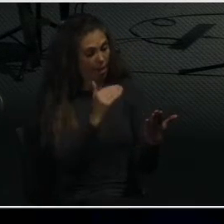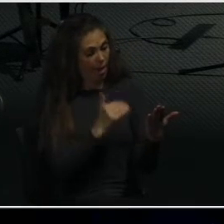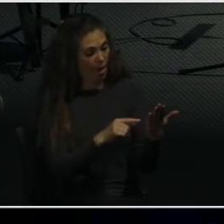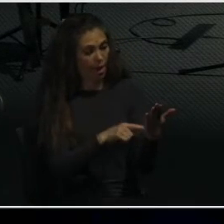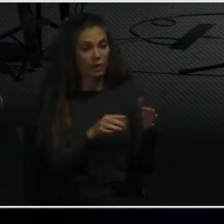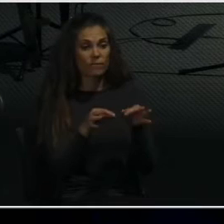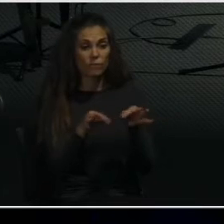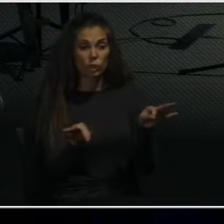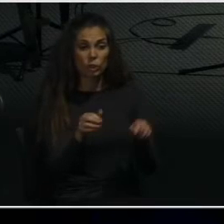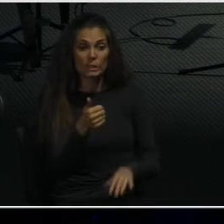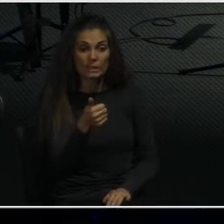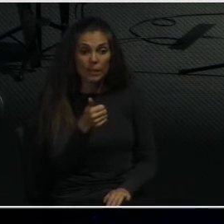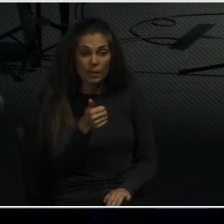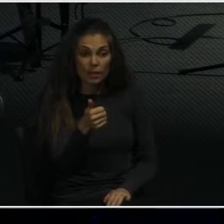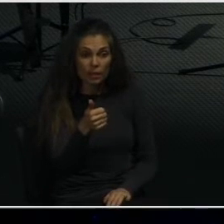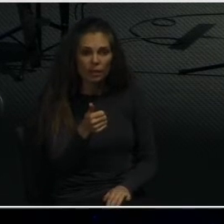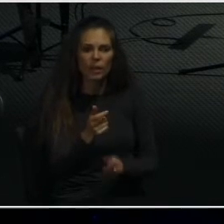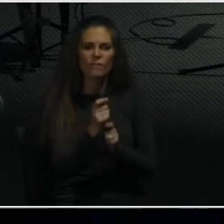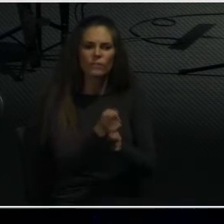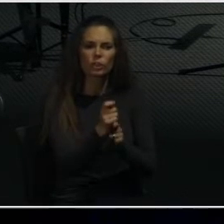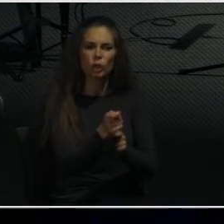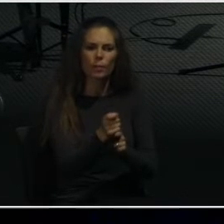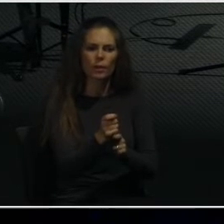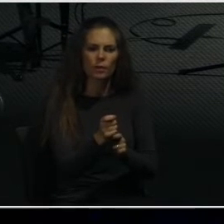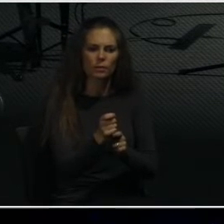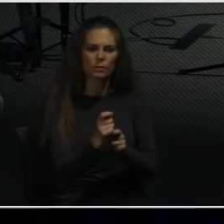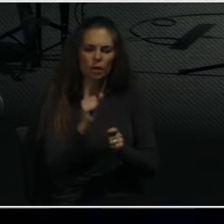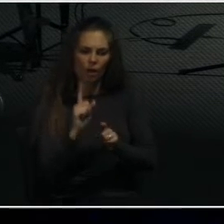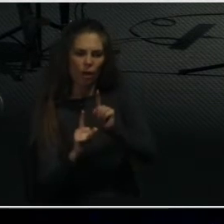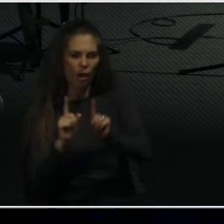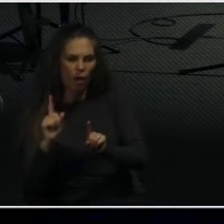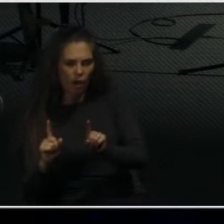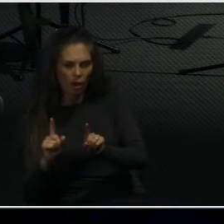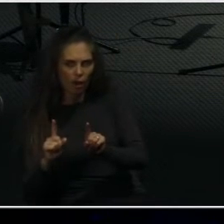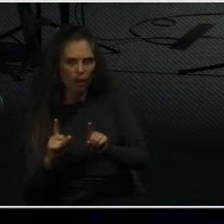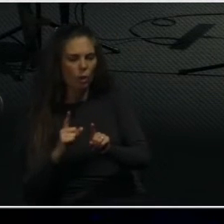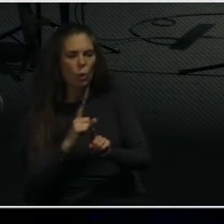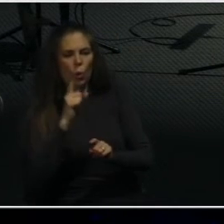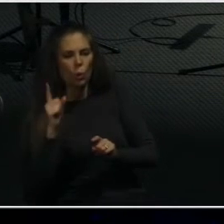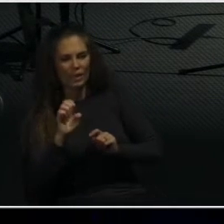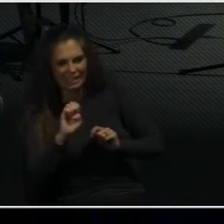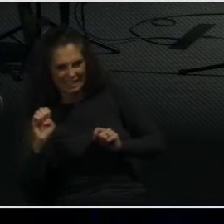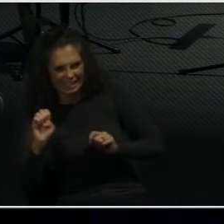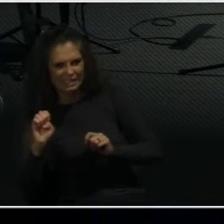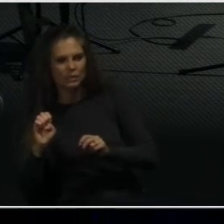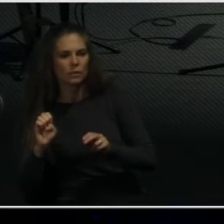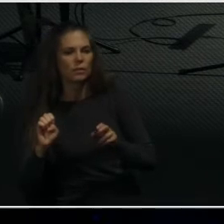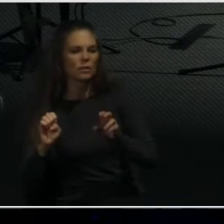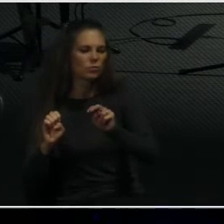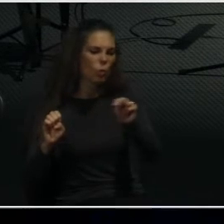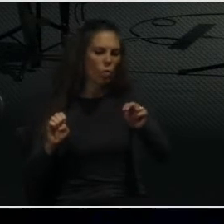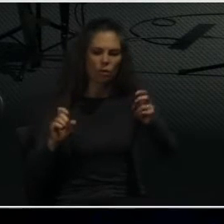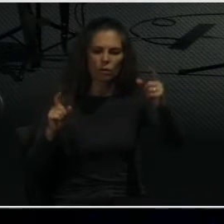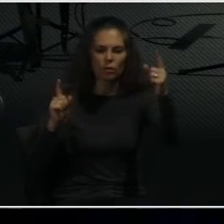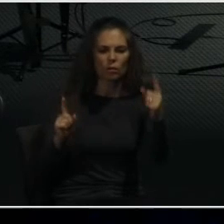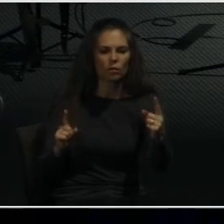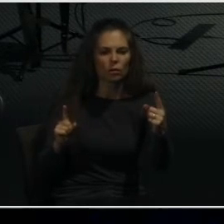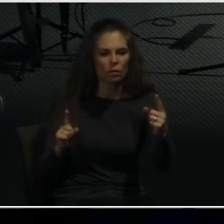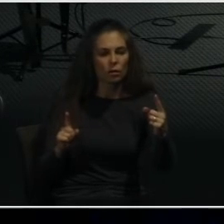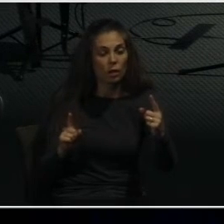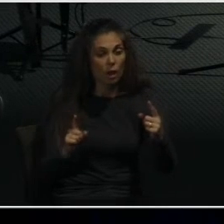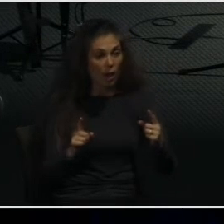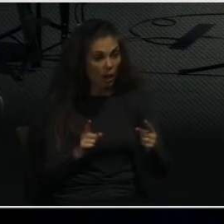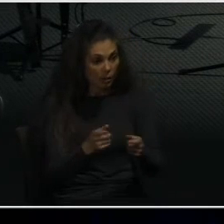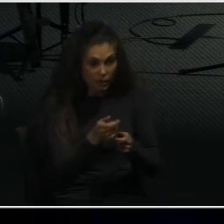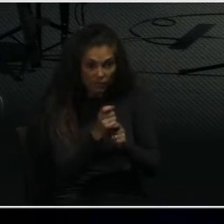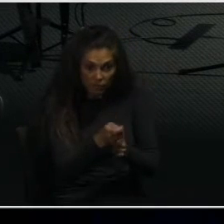verse 10, one on the western side of the sea in En Gedi, one on the eastern or northern side of the sea. And notice where the fishermen are.